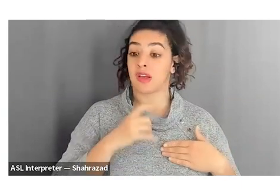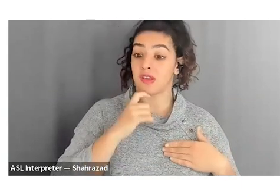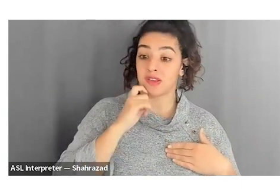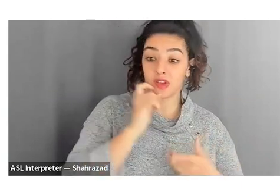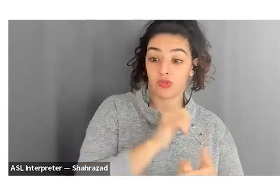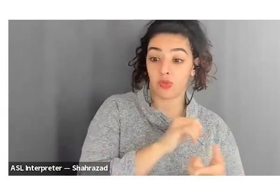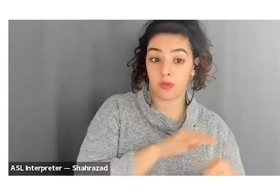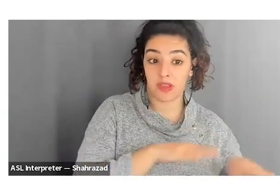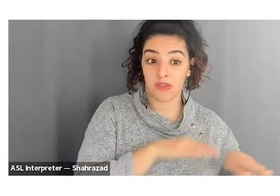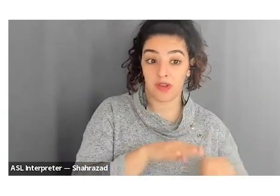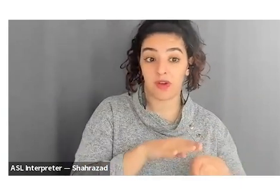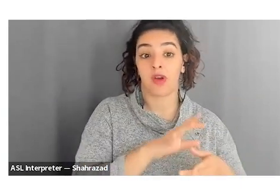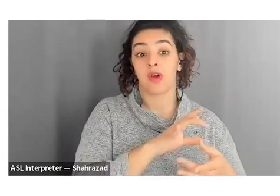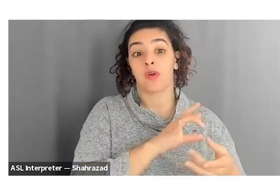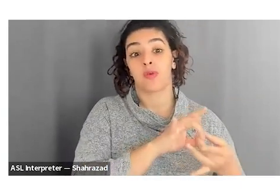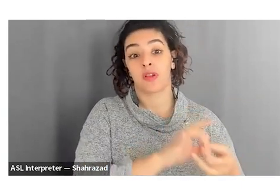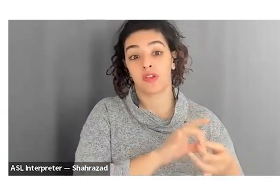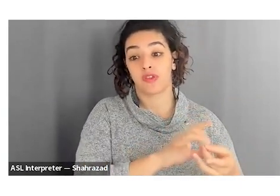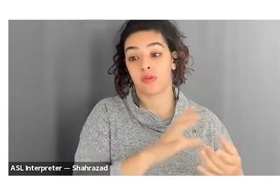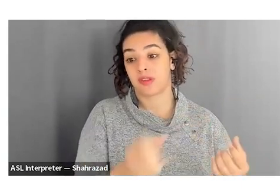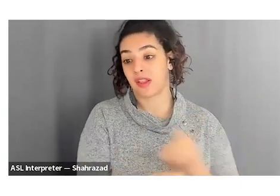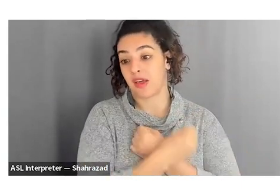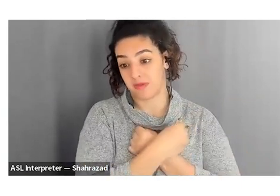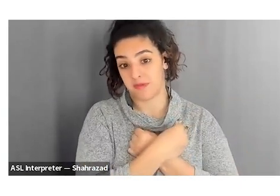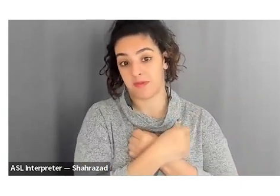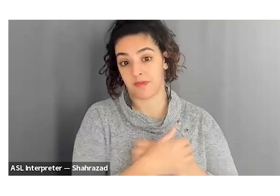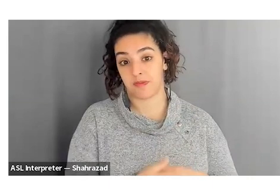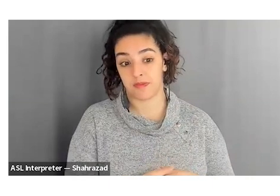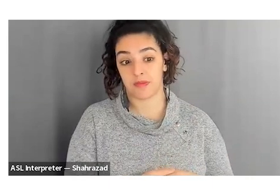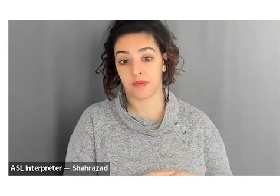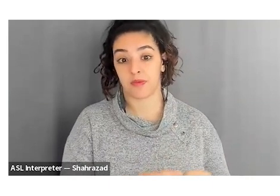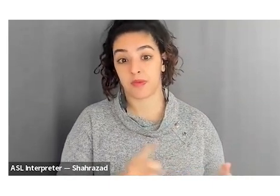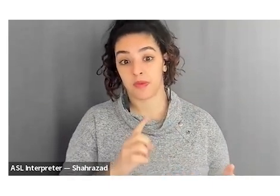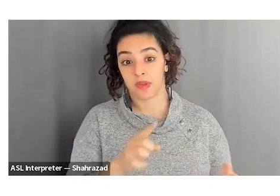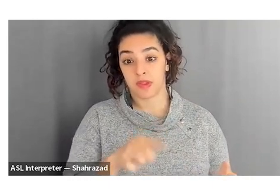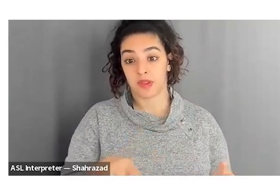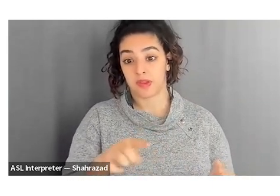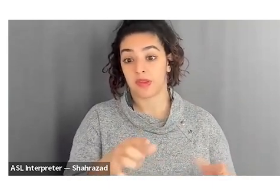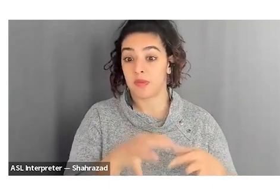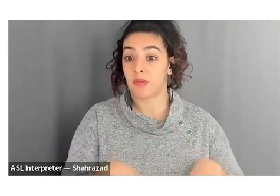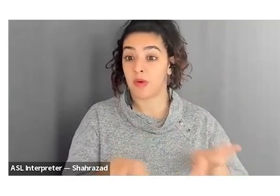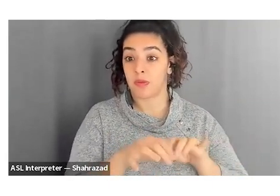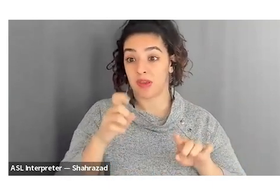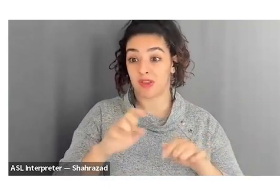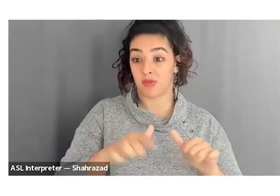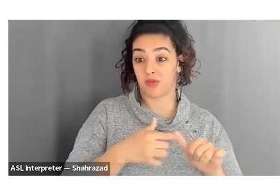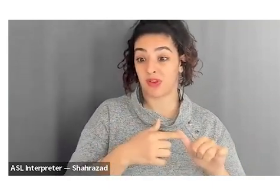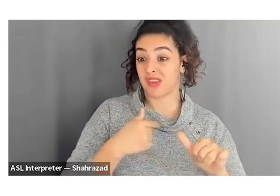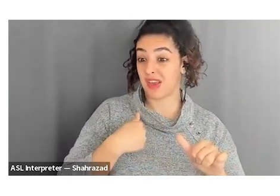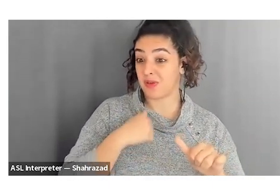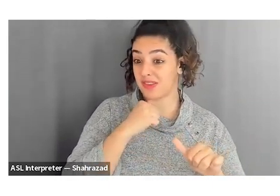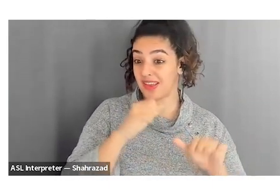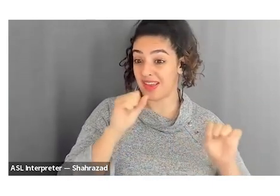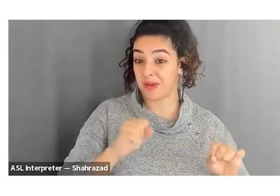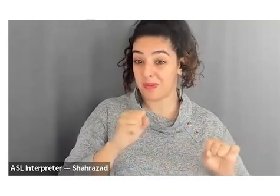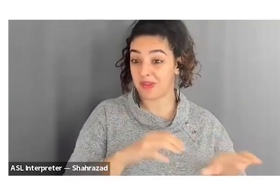here in London. This was during when the pandemic first started, so I wasn't able to leave my home for 384